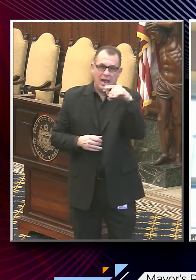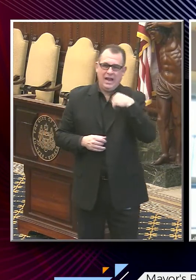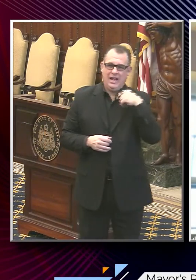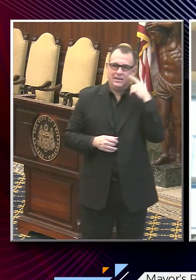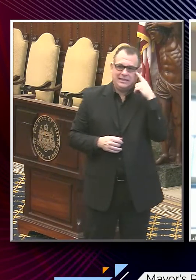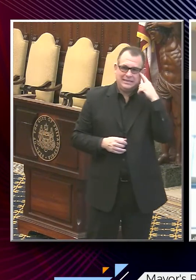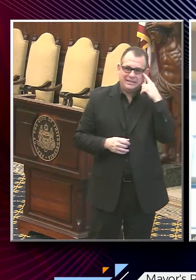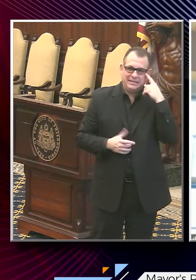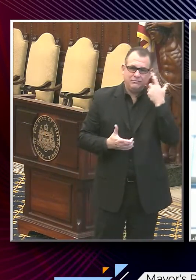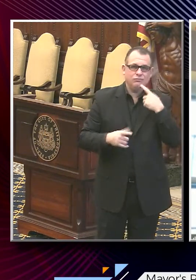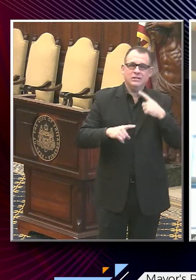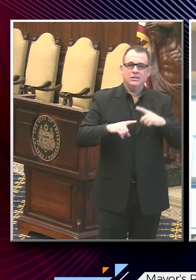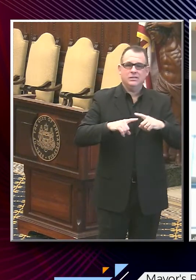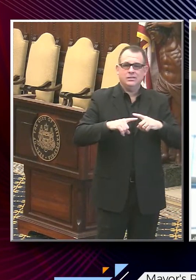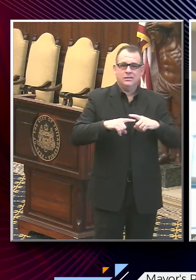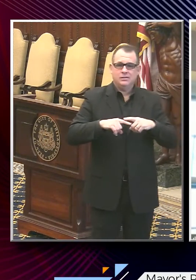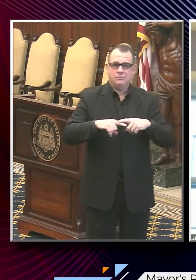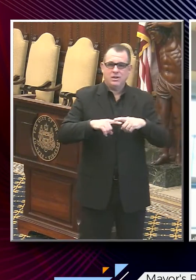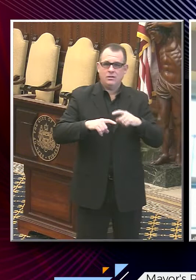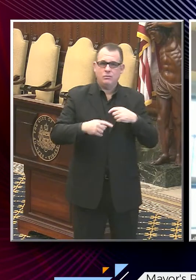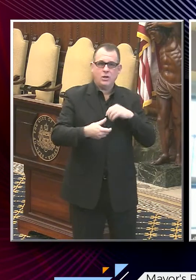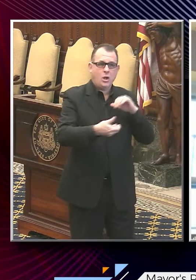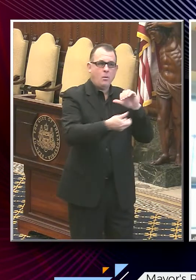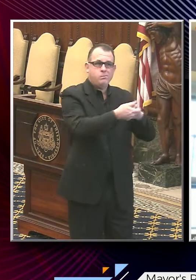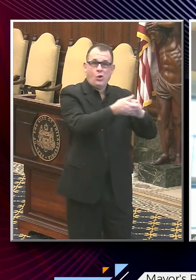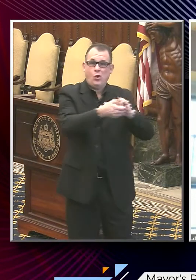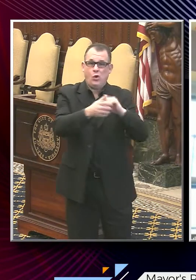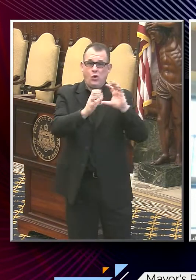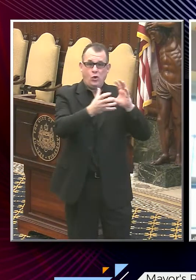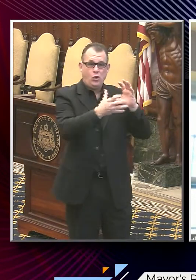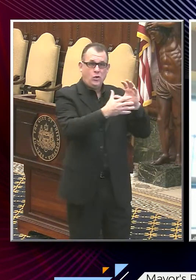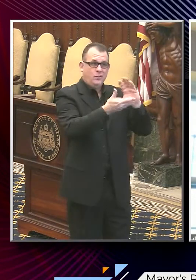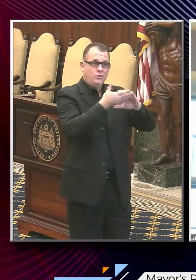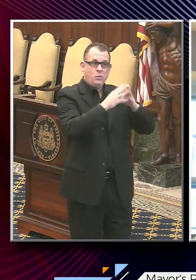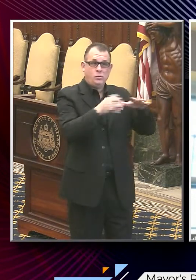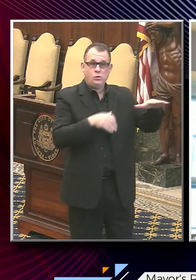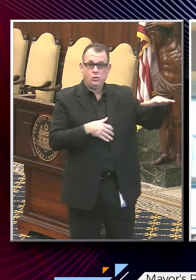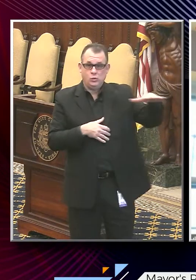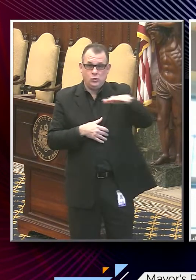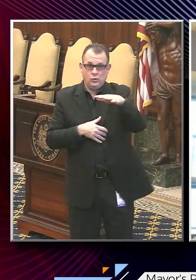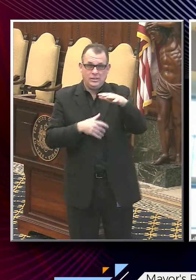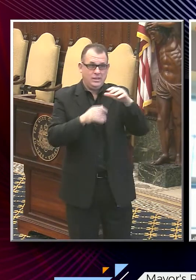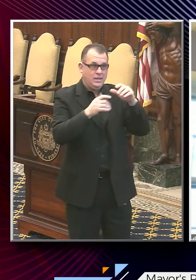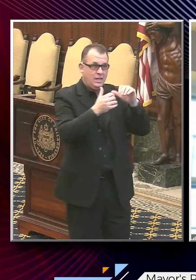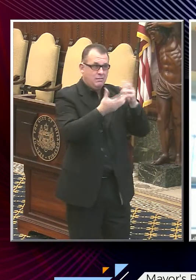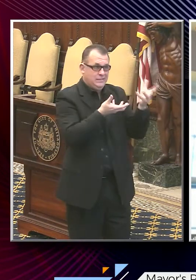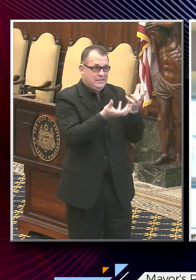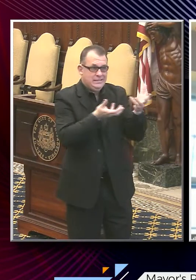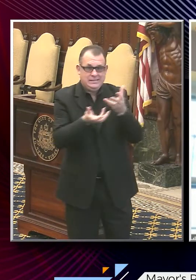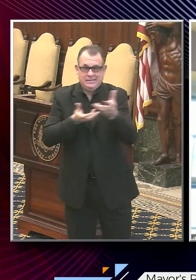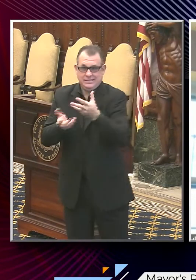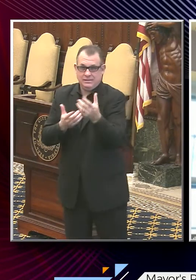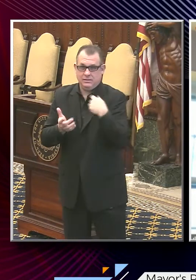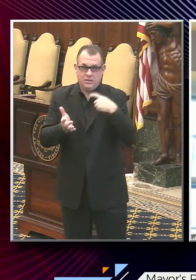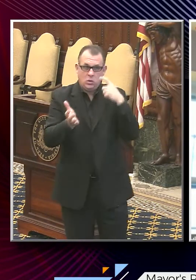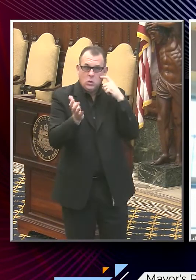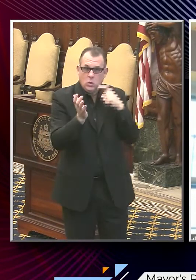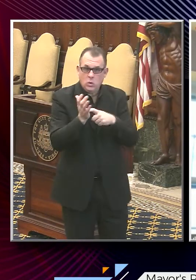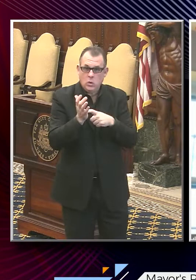So I think we're very dependent on working with partners and community agencies to